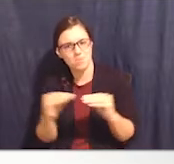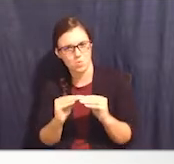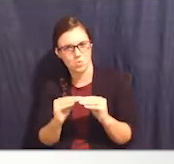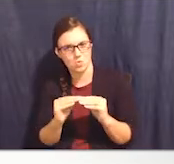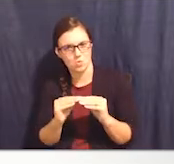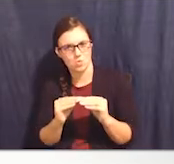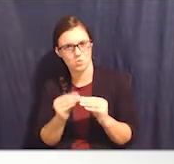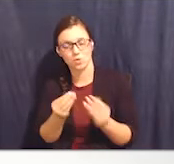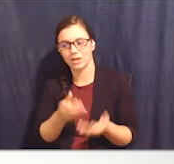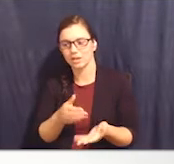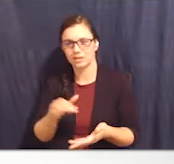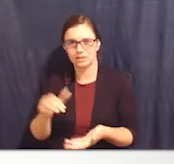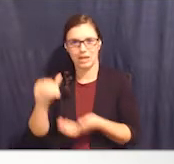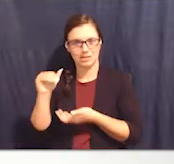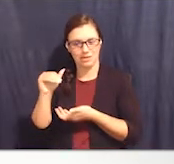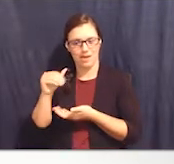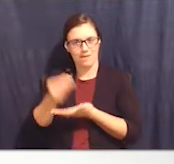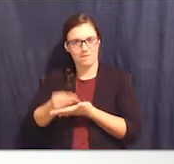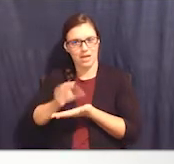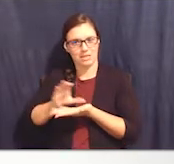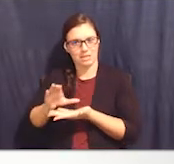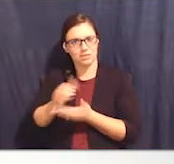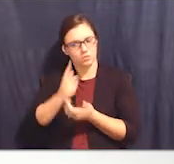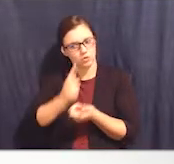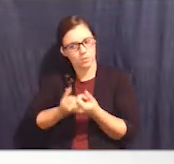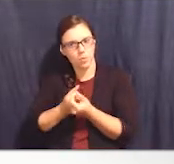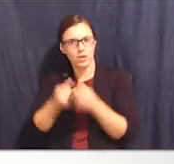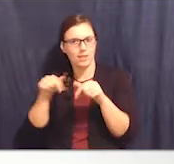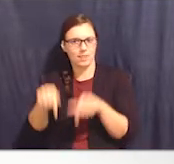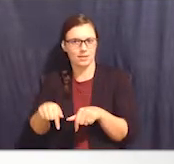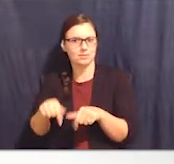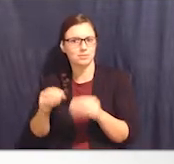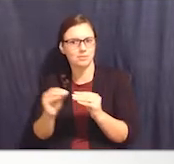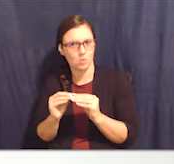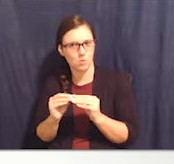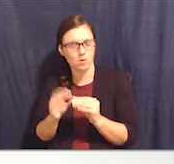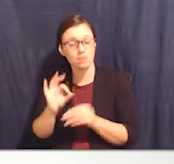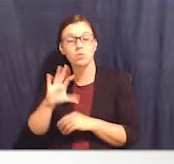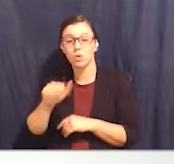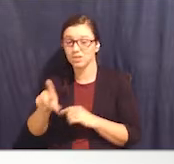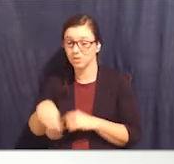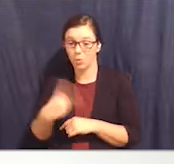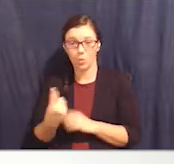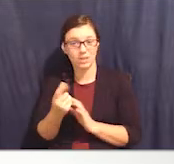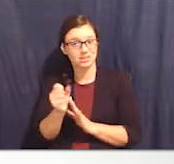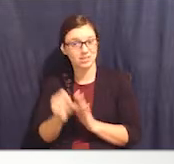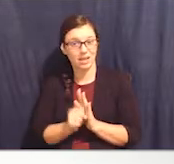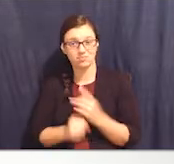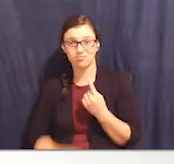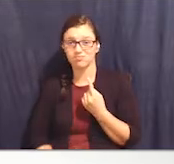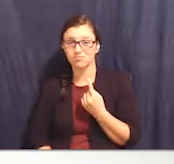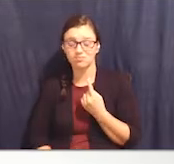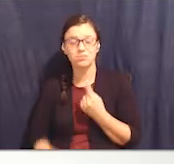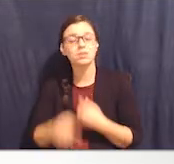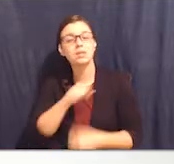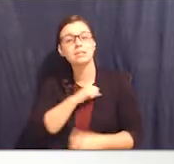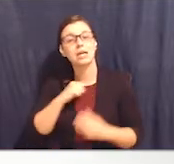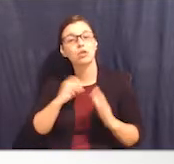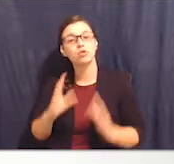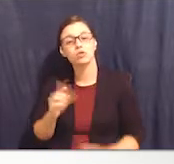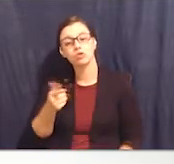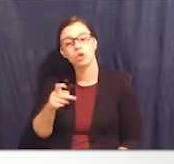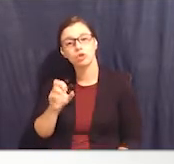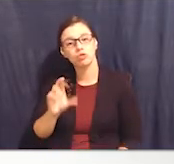And it requires federal, again, what I mentioned earlier, comprehensive transition and post-secondary CTP program